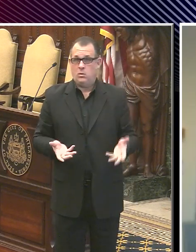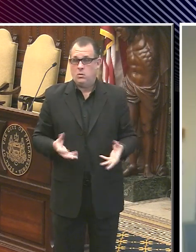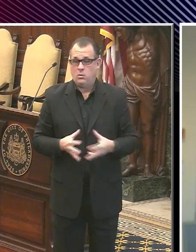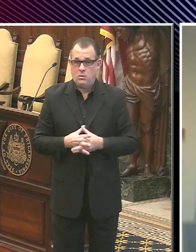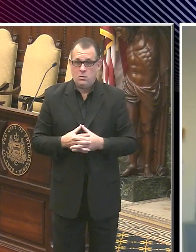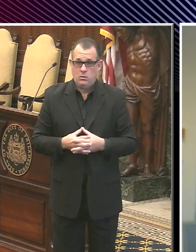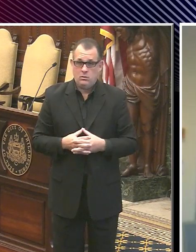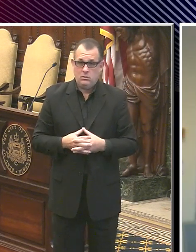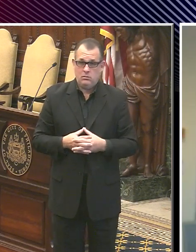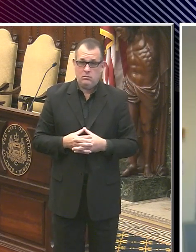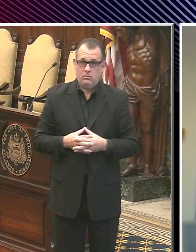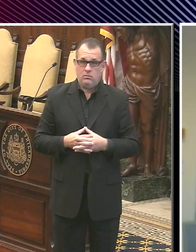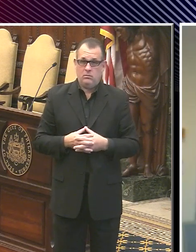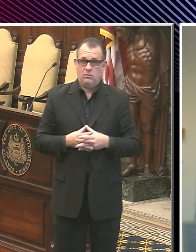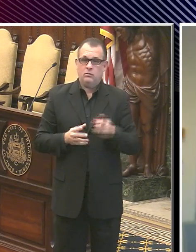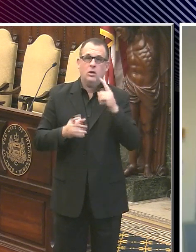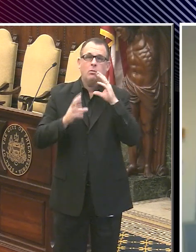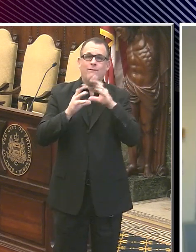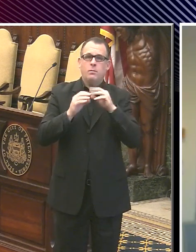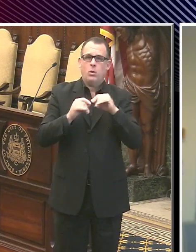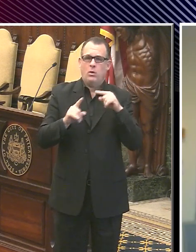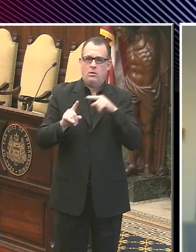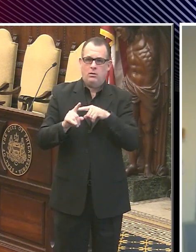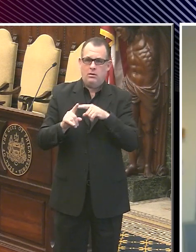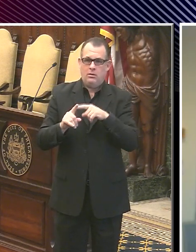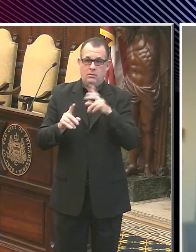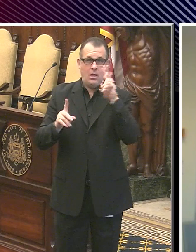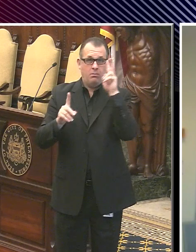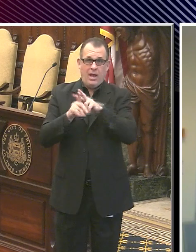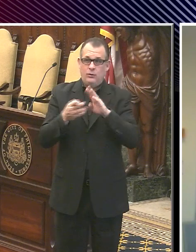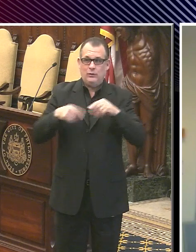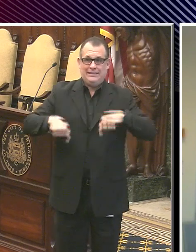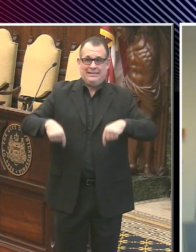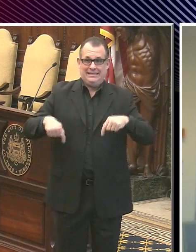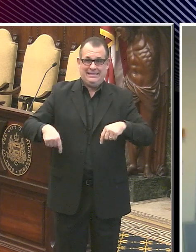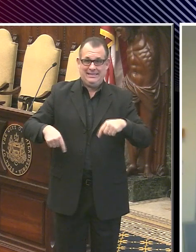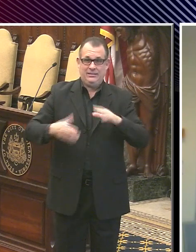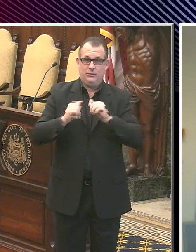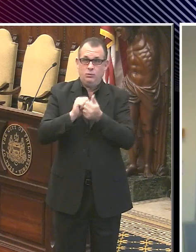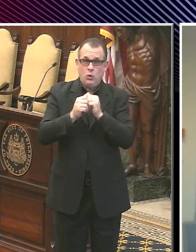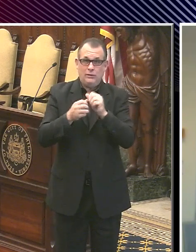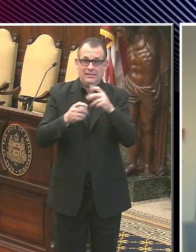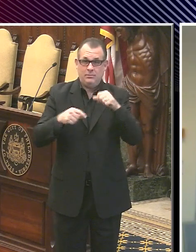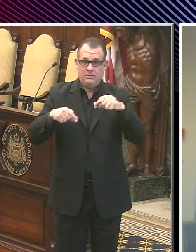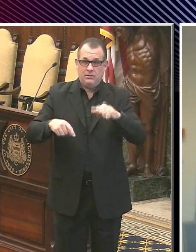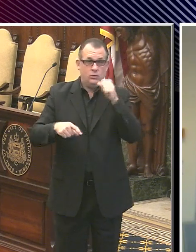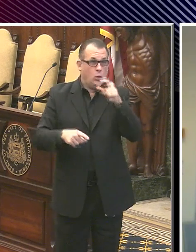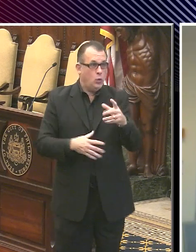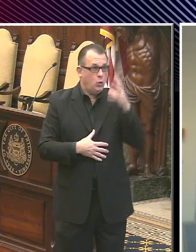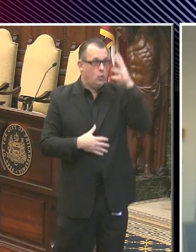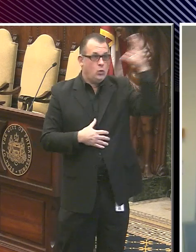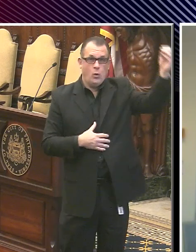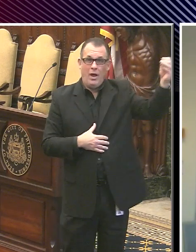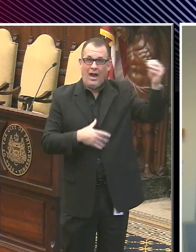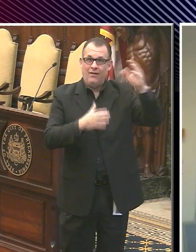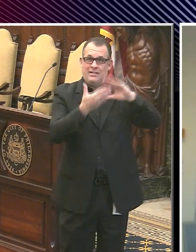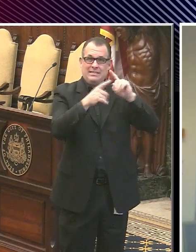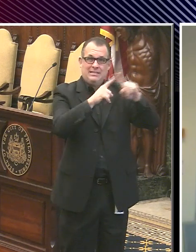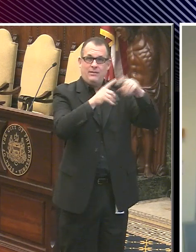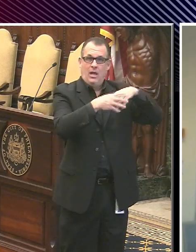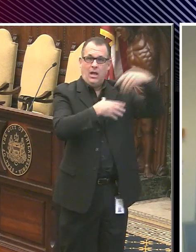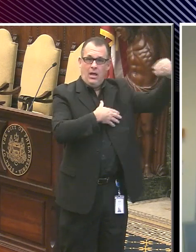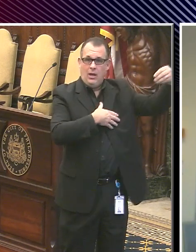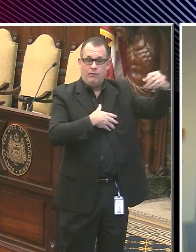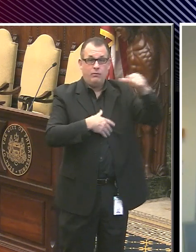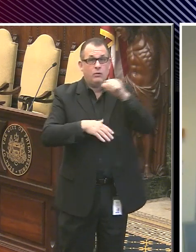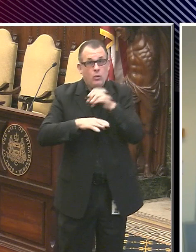these restrictions only apply in the city. We're asking for sports teams to not go to the suburbs and have those games and the